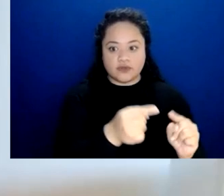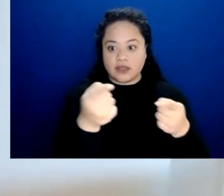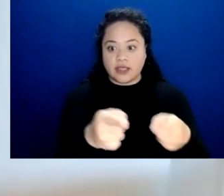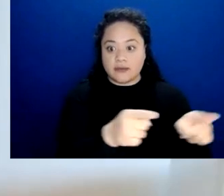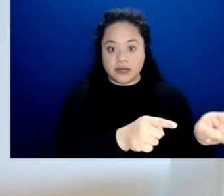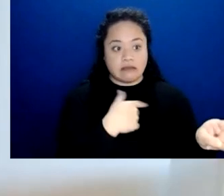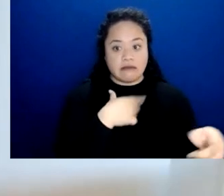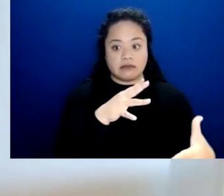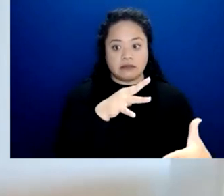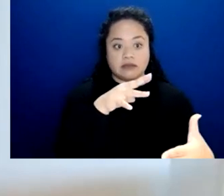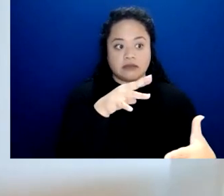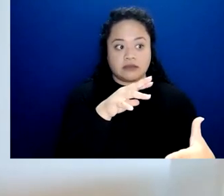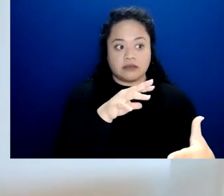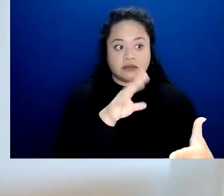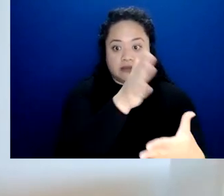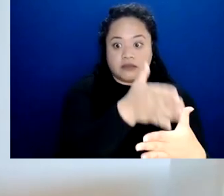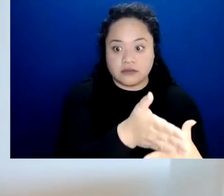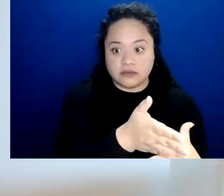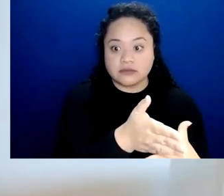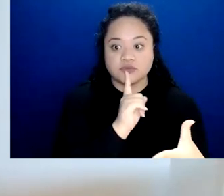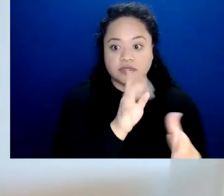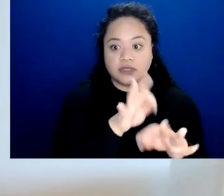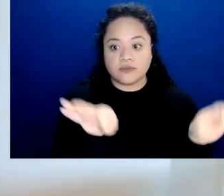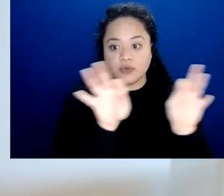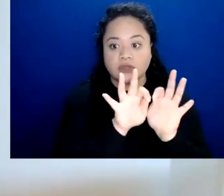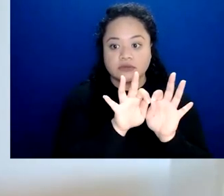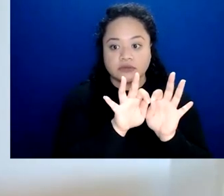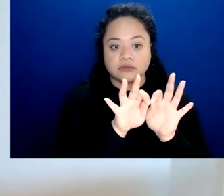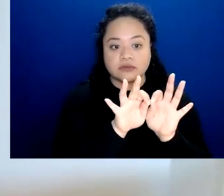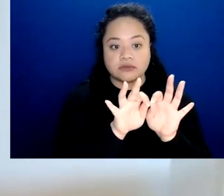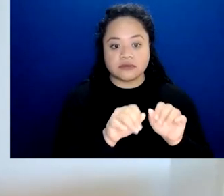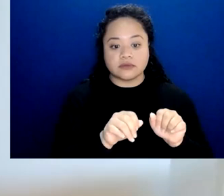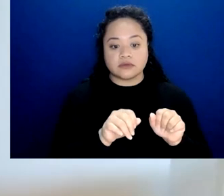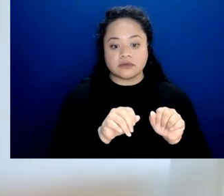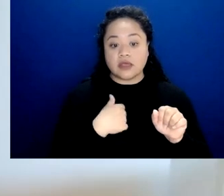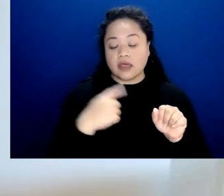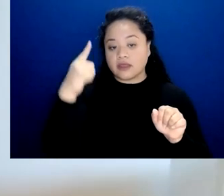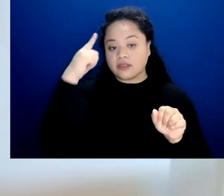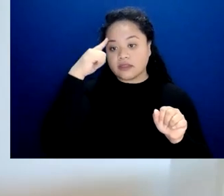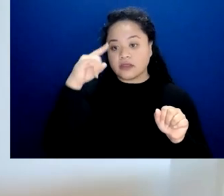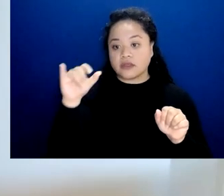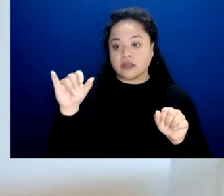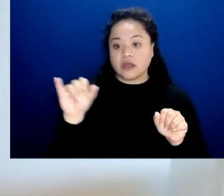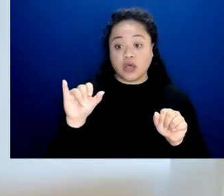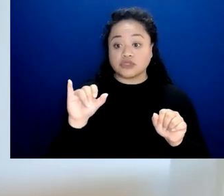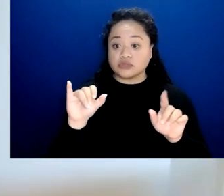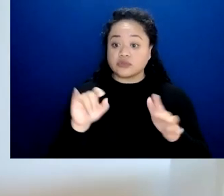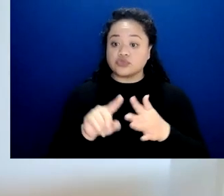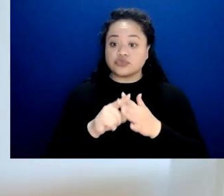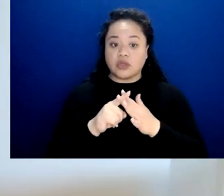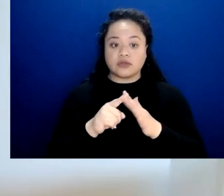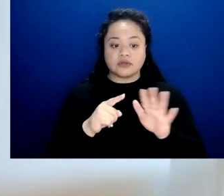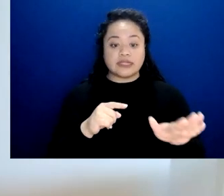is important. I think that we can also, as we say, start by believing when someone tells you